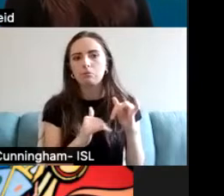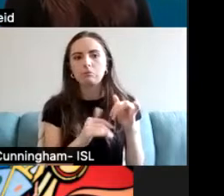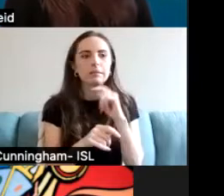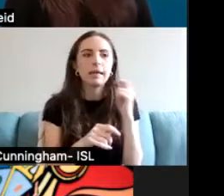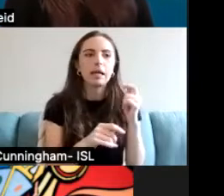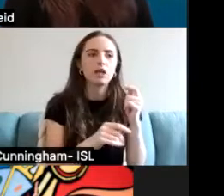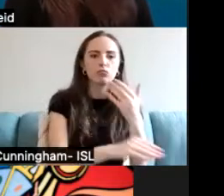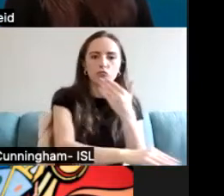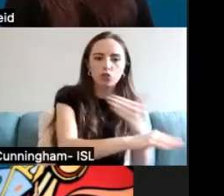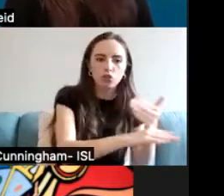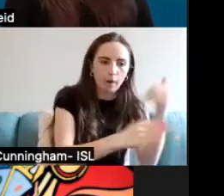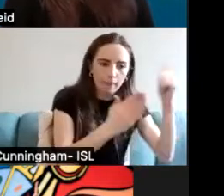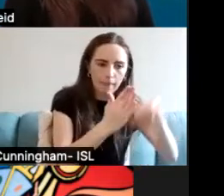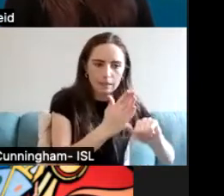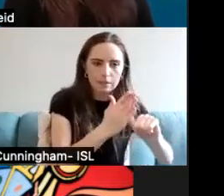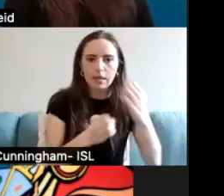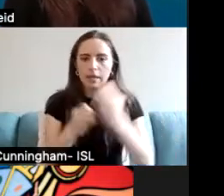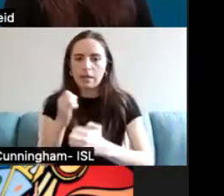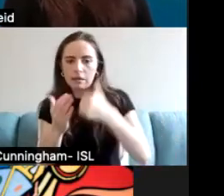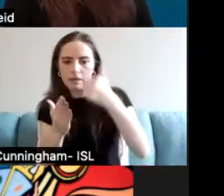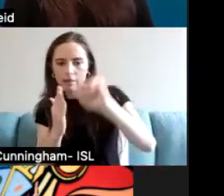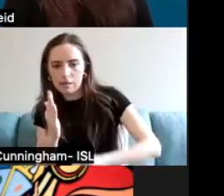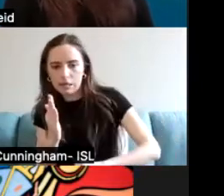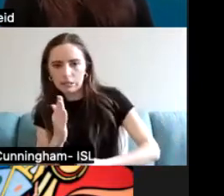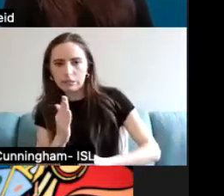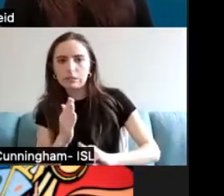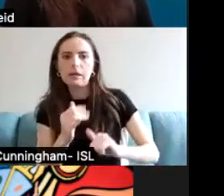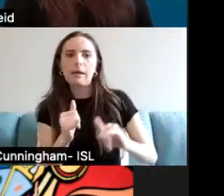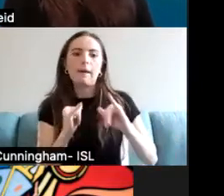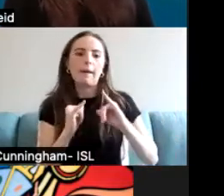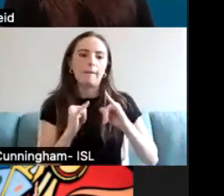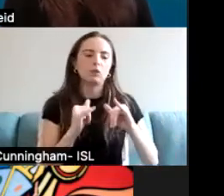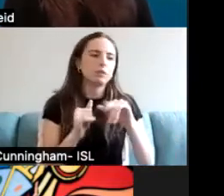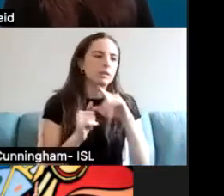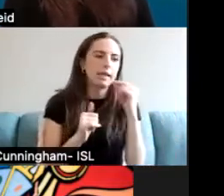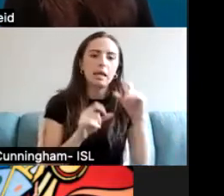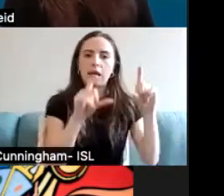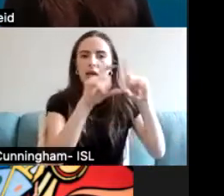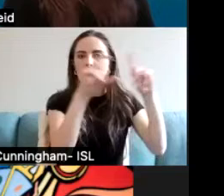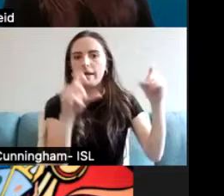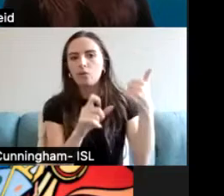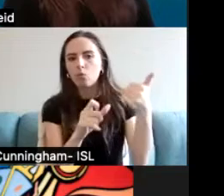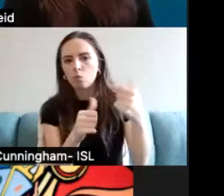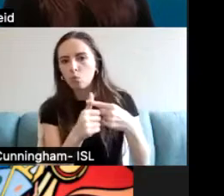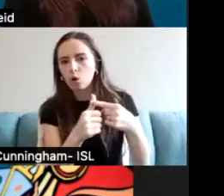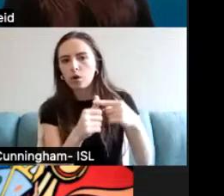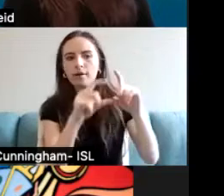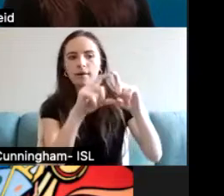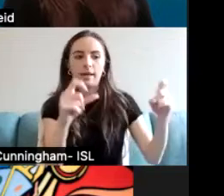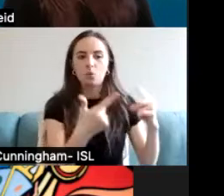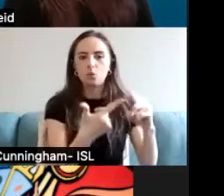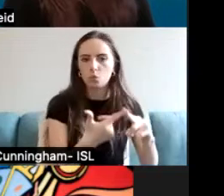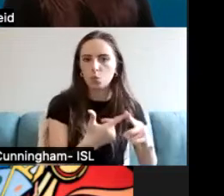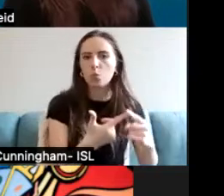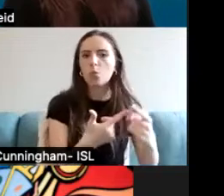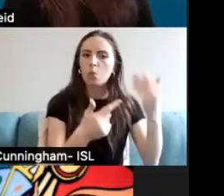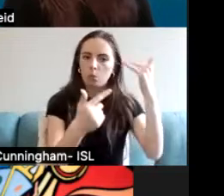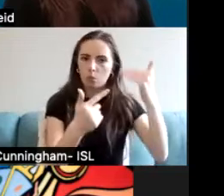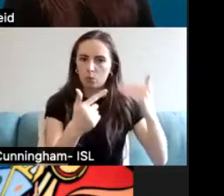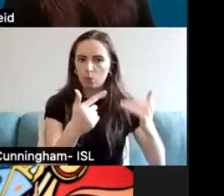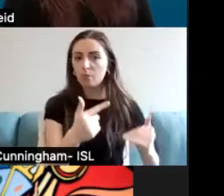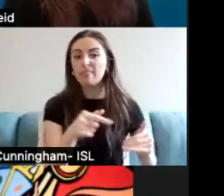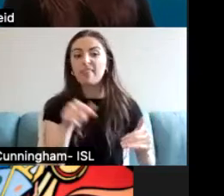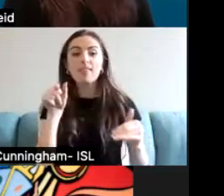of the list, when we were at the end of the list. It was able to tell us what were headings and what were just text. This version